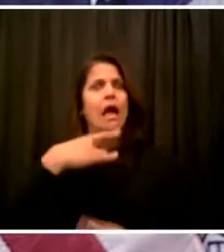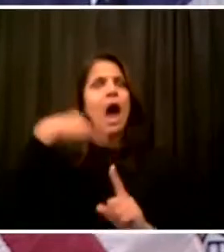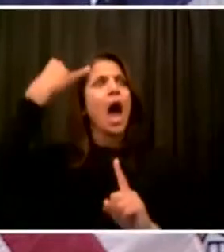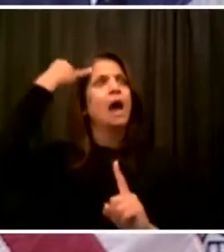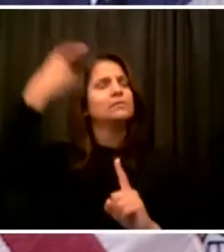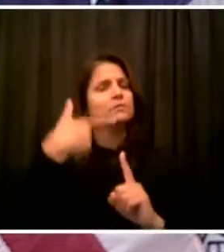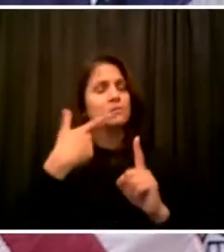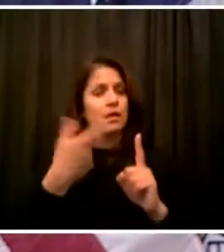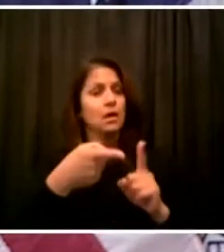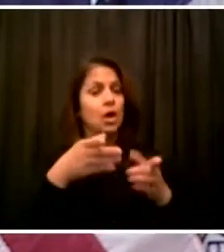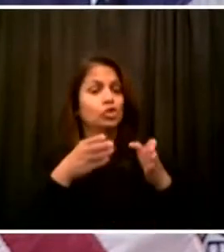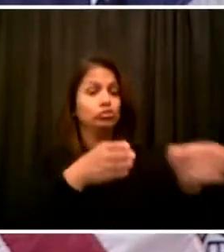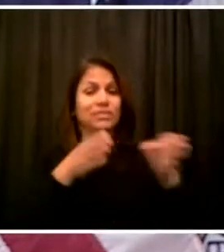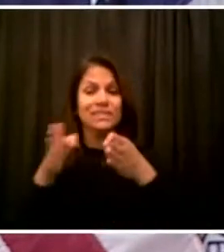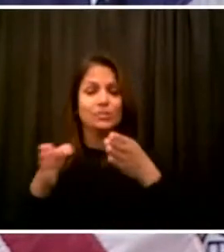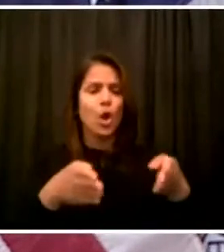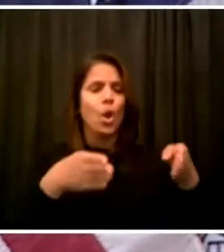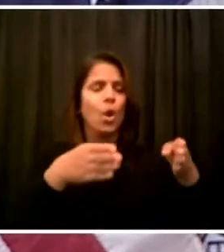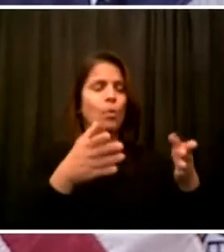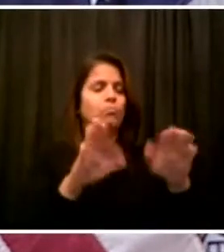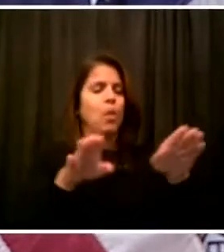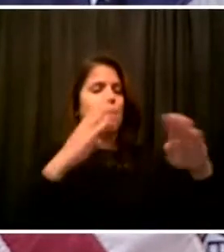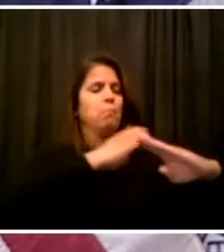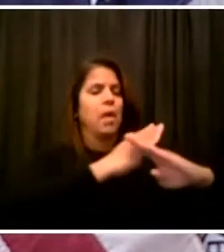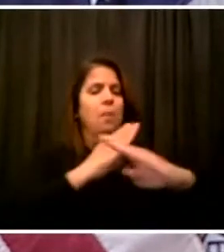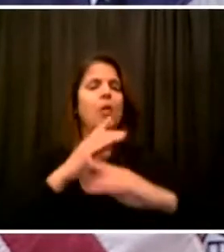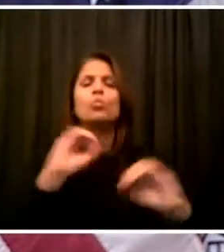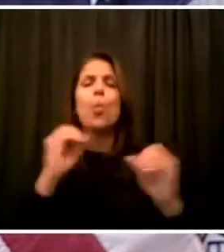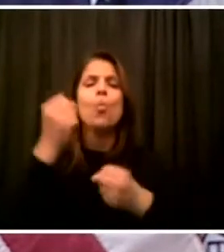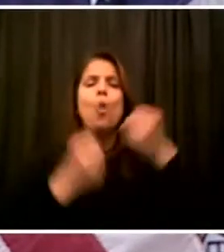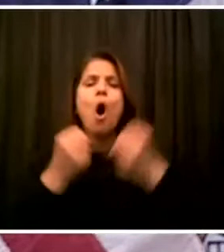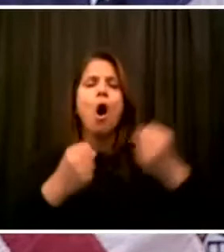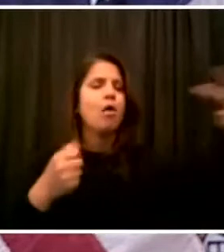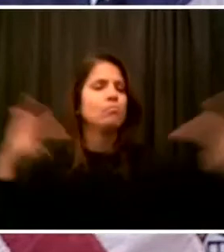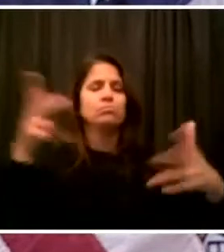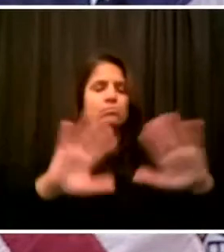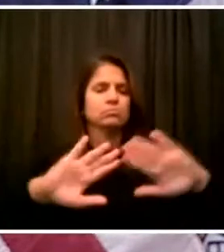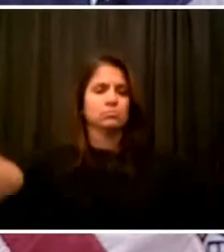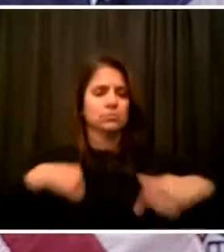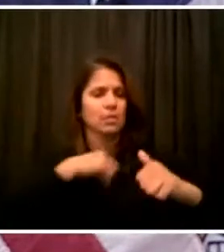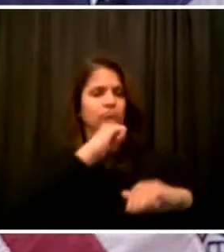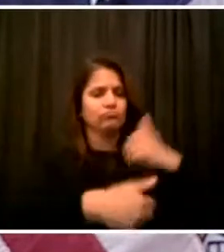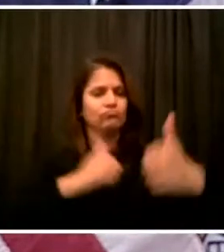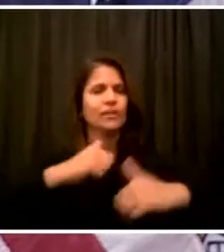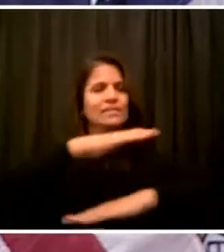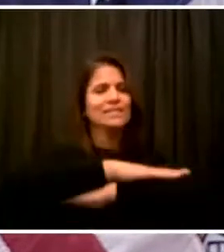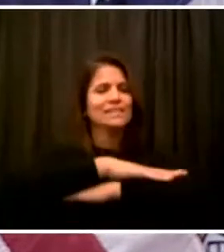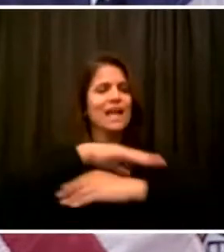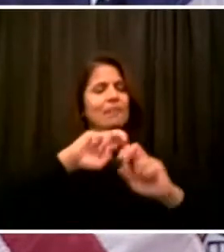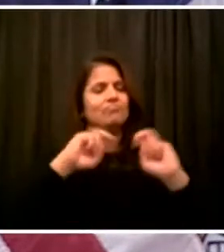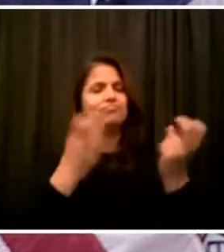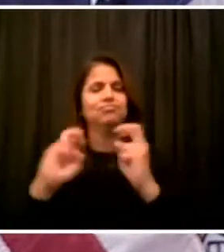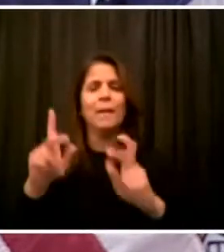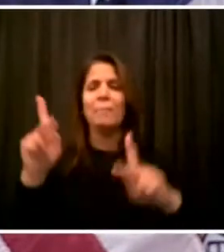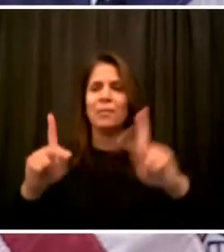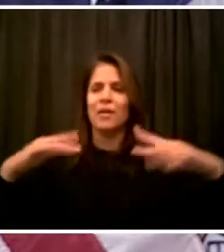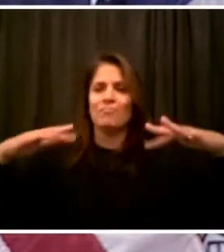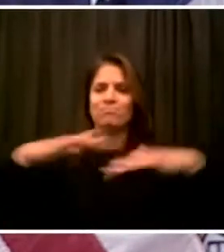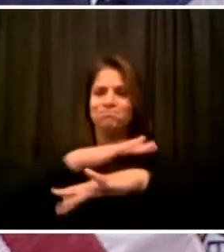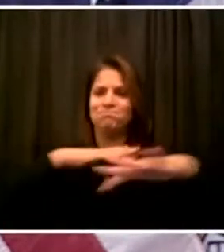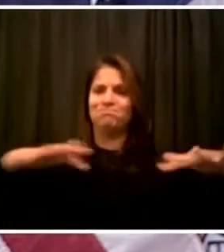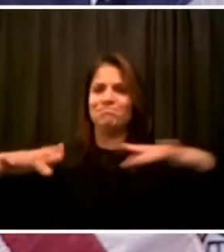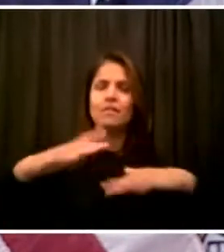indicators. Second, the restaurant piece of the equation, and even more the bar piece of the equation, I would argue, you know, call